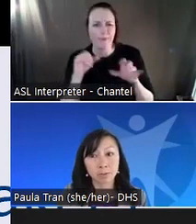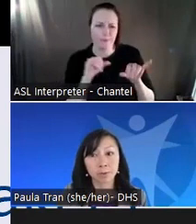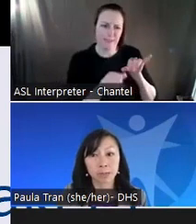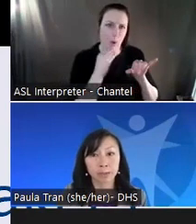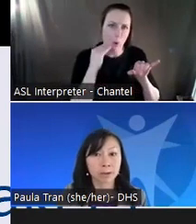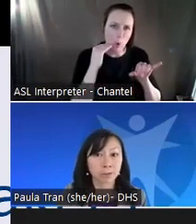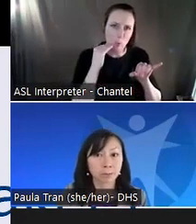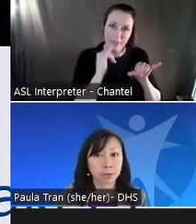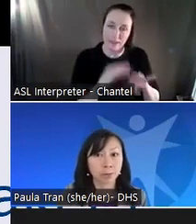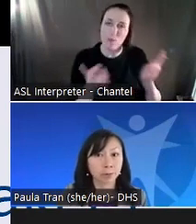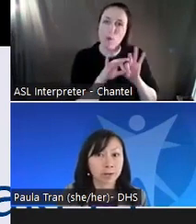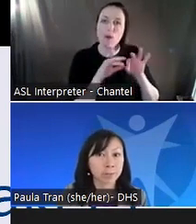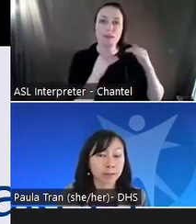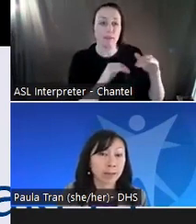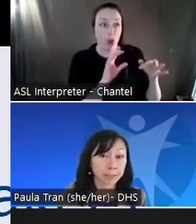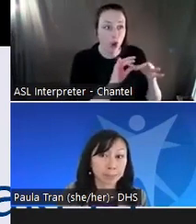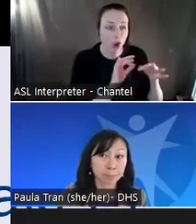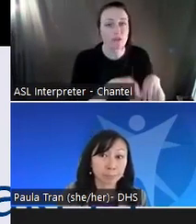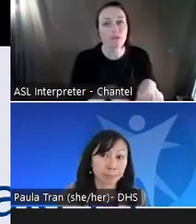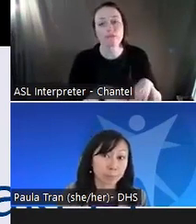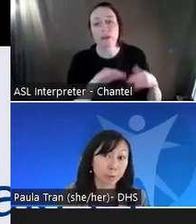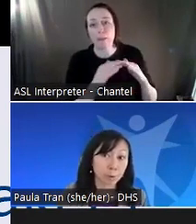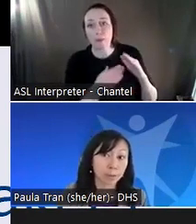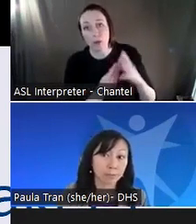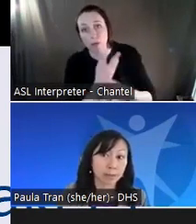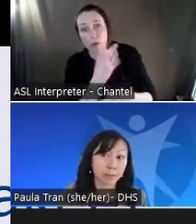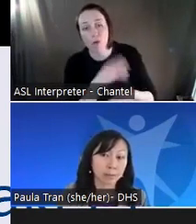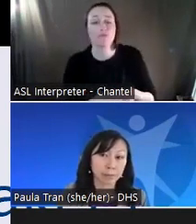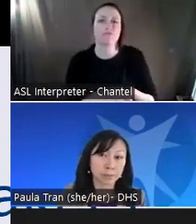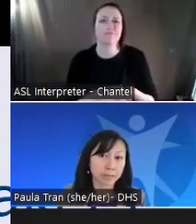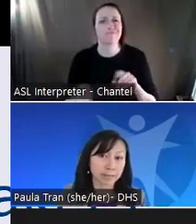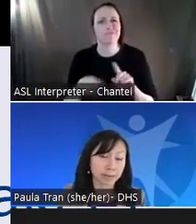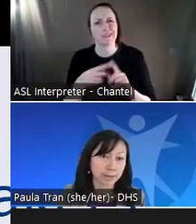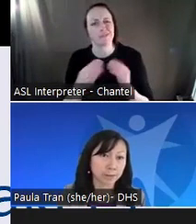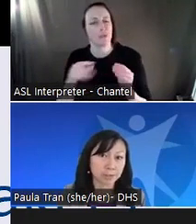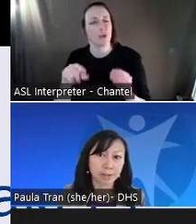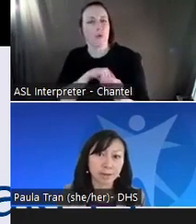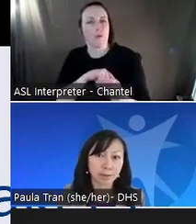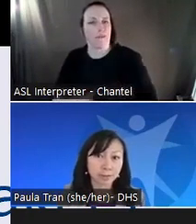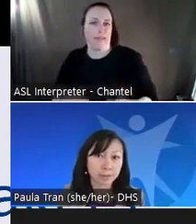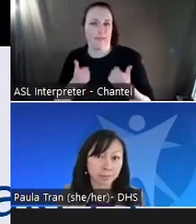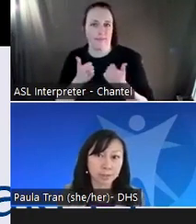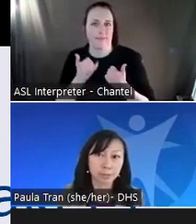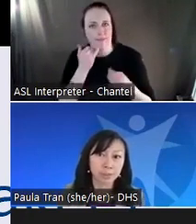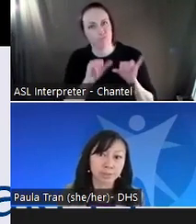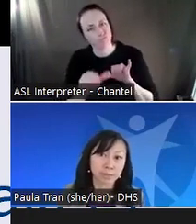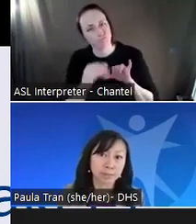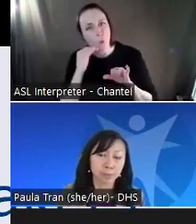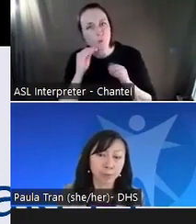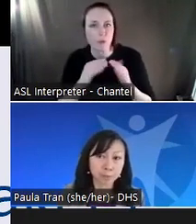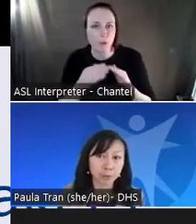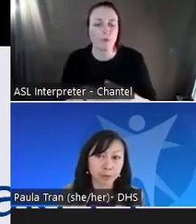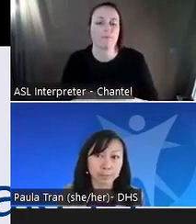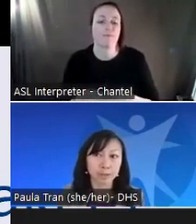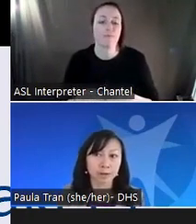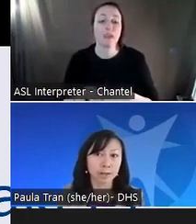cost growth in long-term care programs and to promote quality of life for individuals as they age. Governor Evers' budget invests in